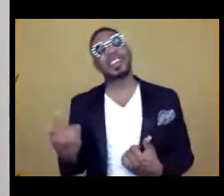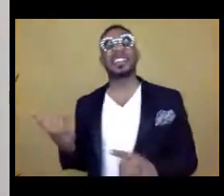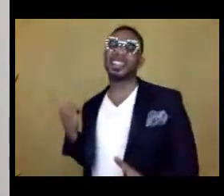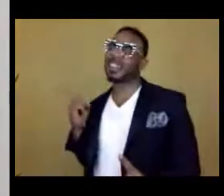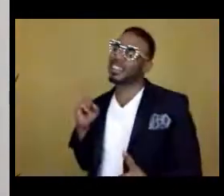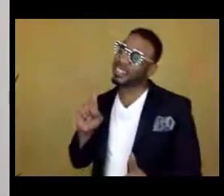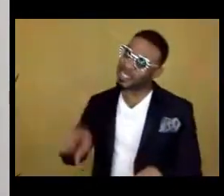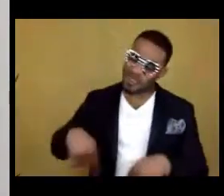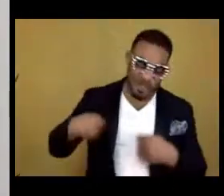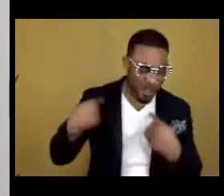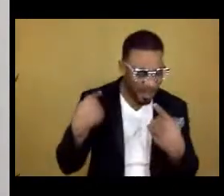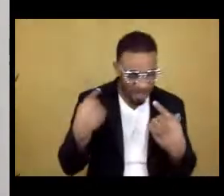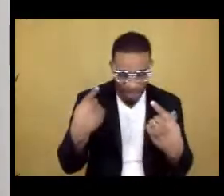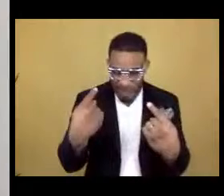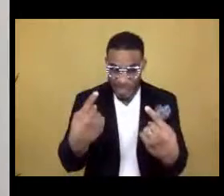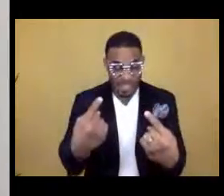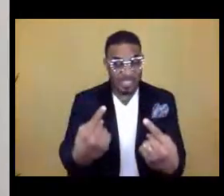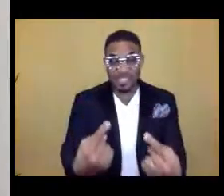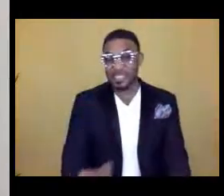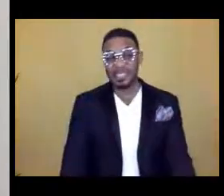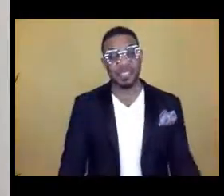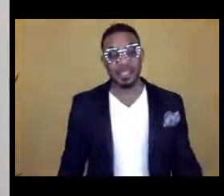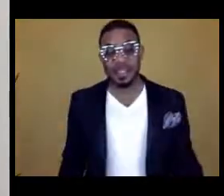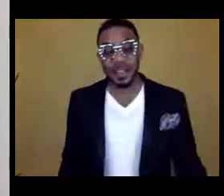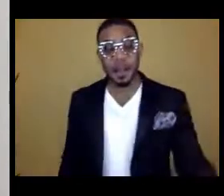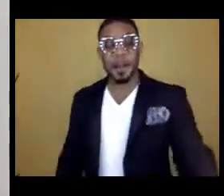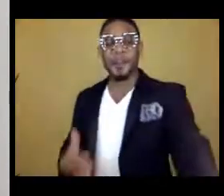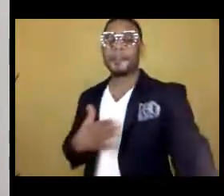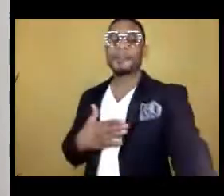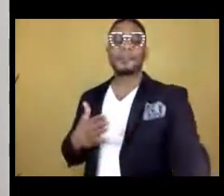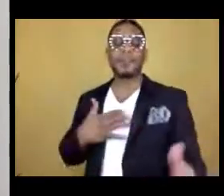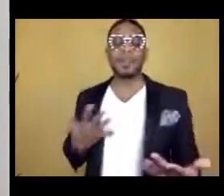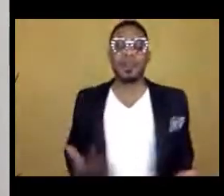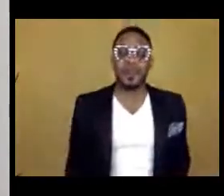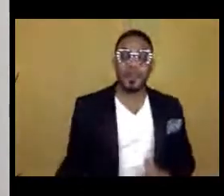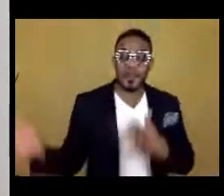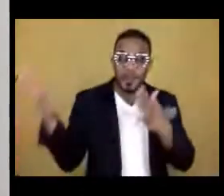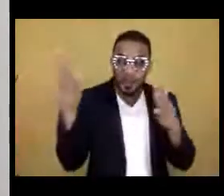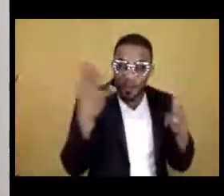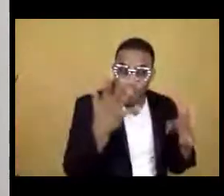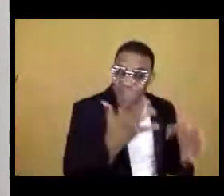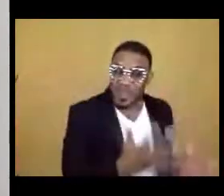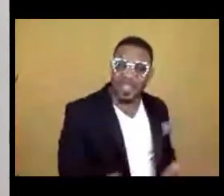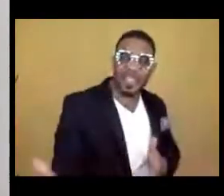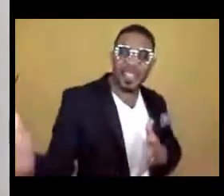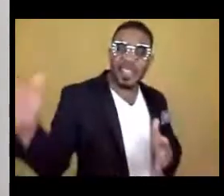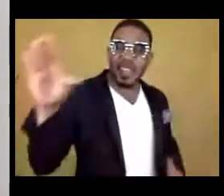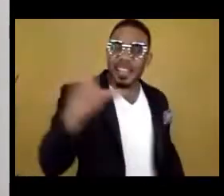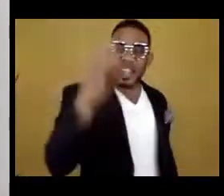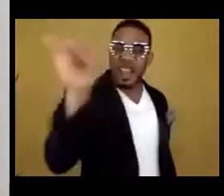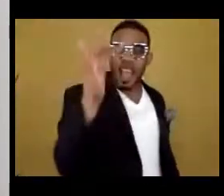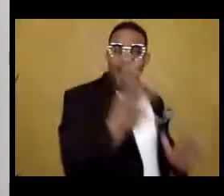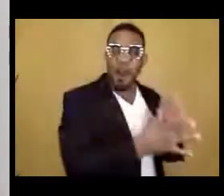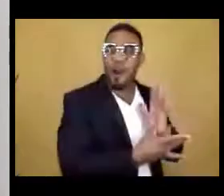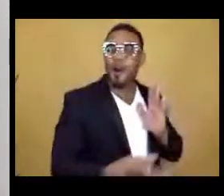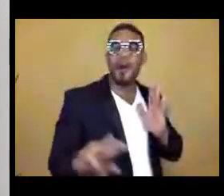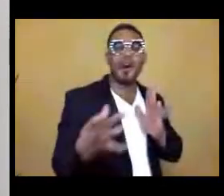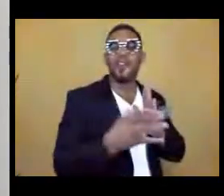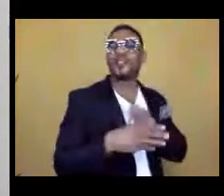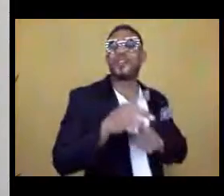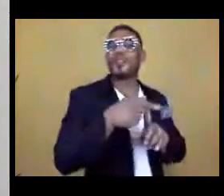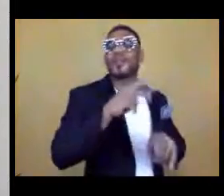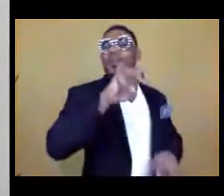I've come to pour my praise on him like oil